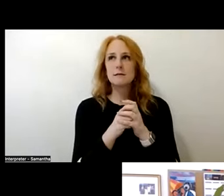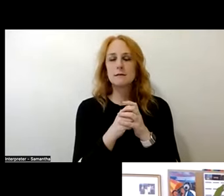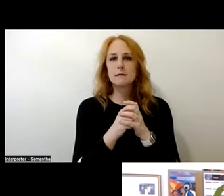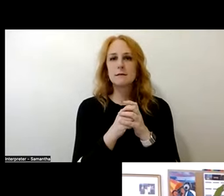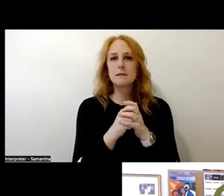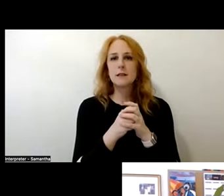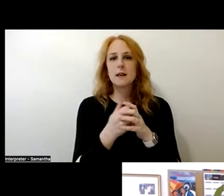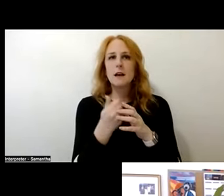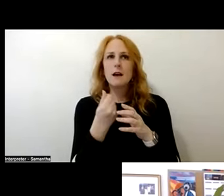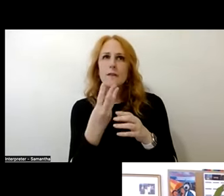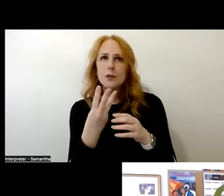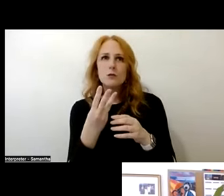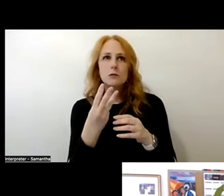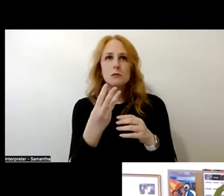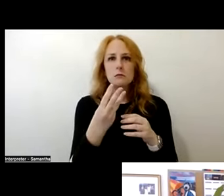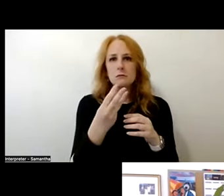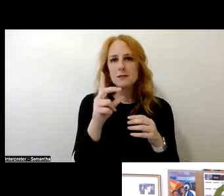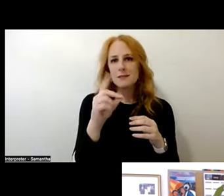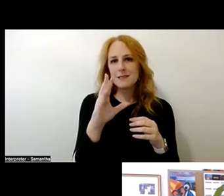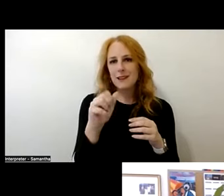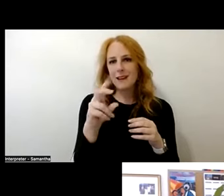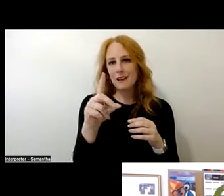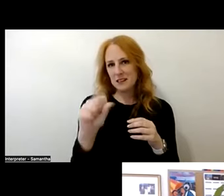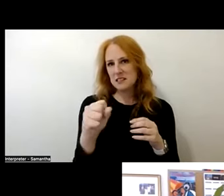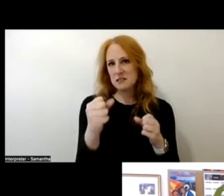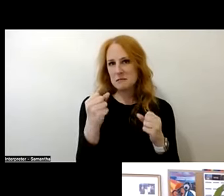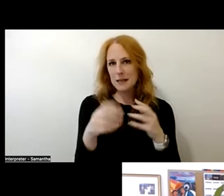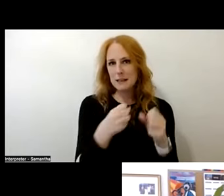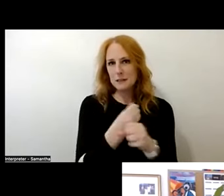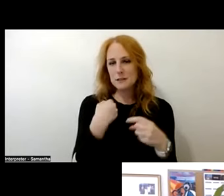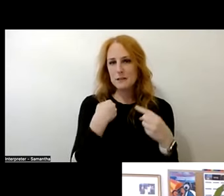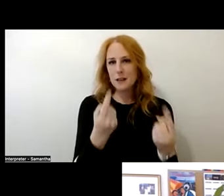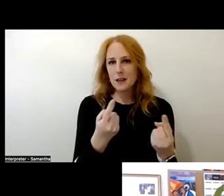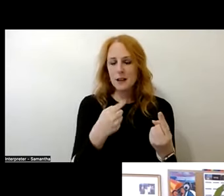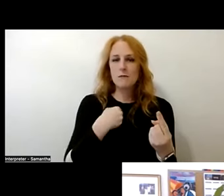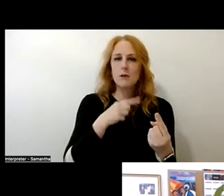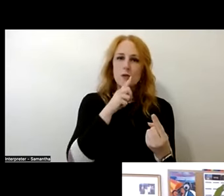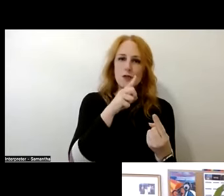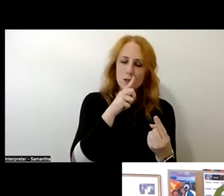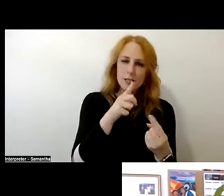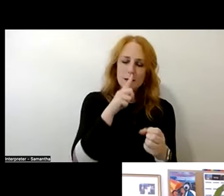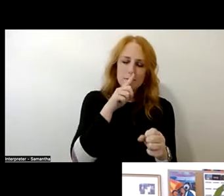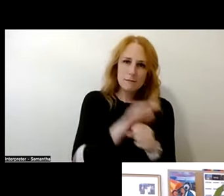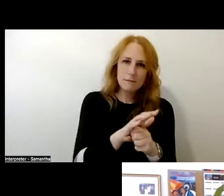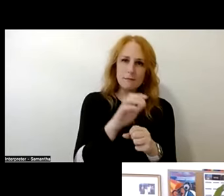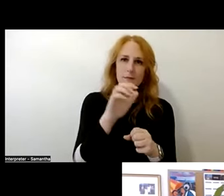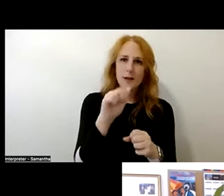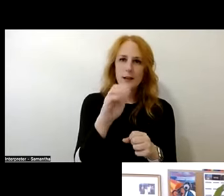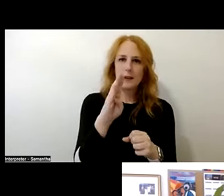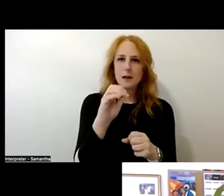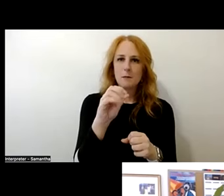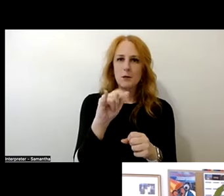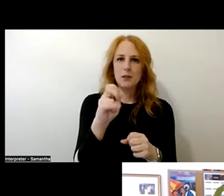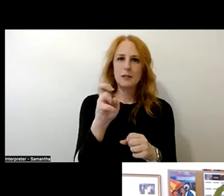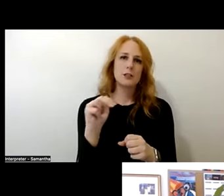through a couple decades of life, developed a commitment to abolition in the fullest and most loving version of what that might